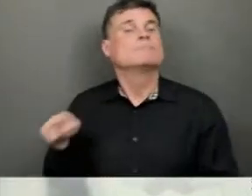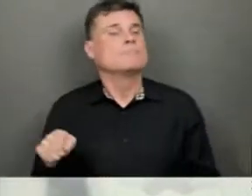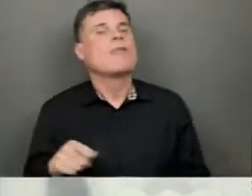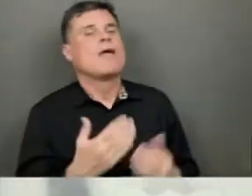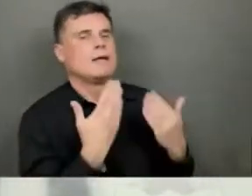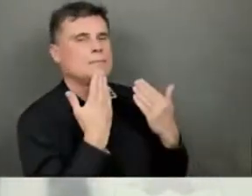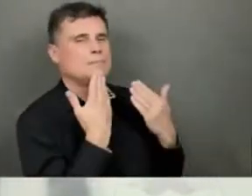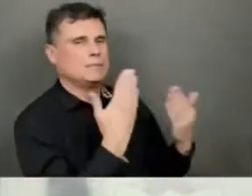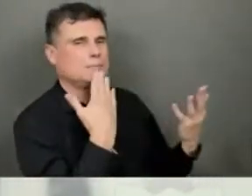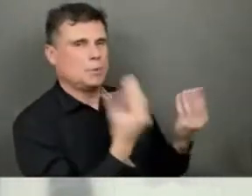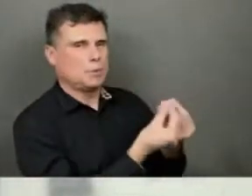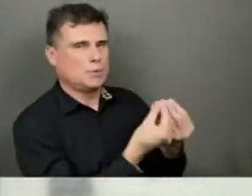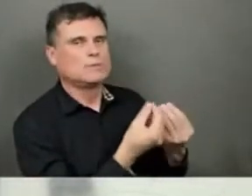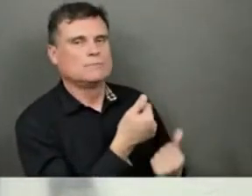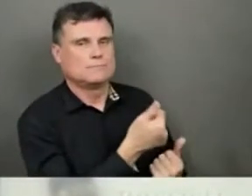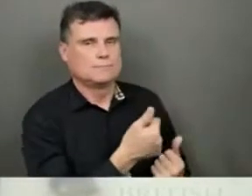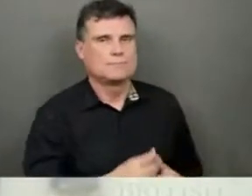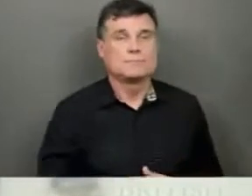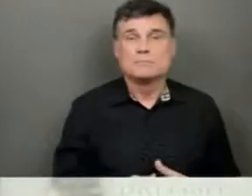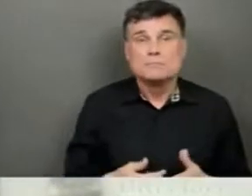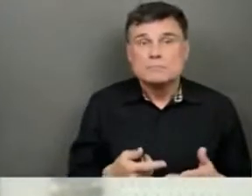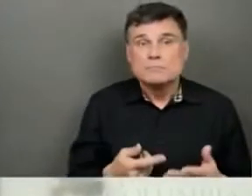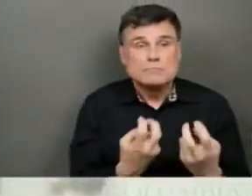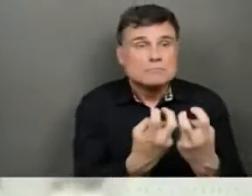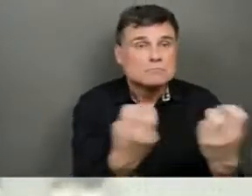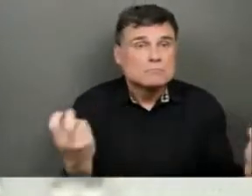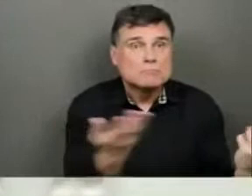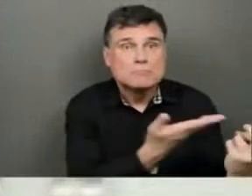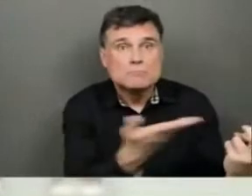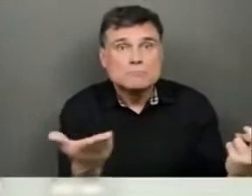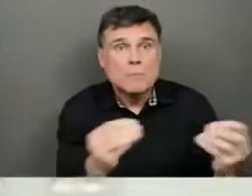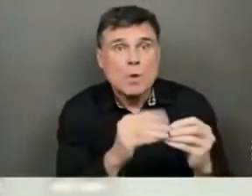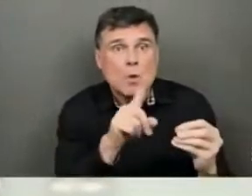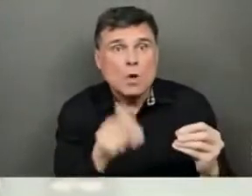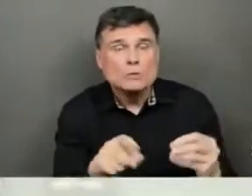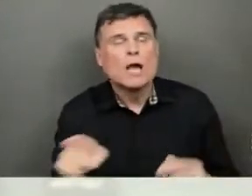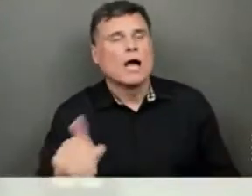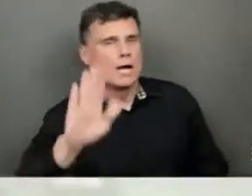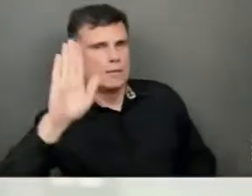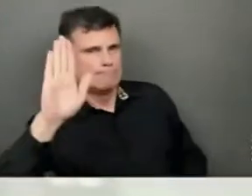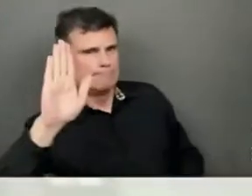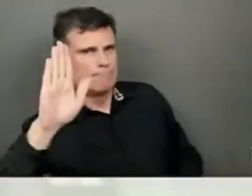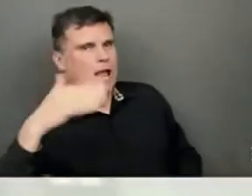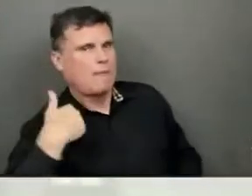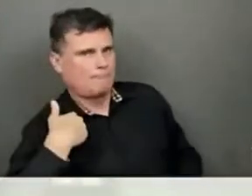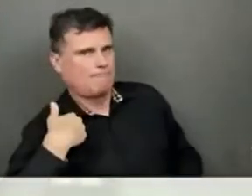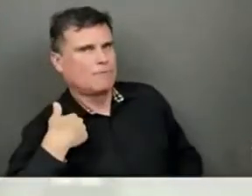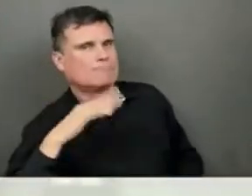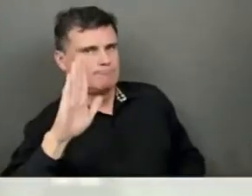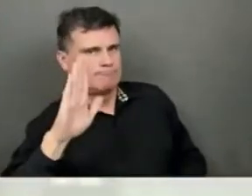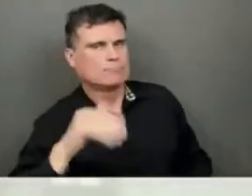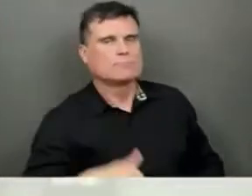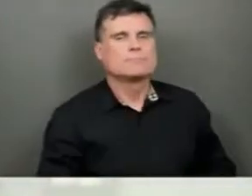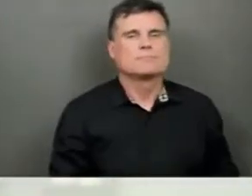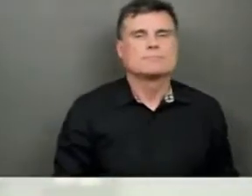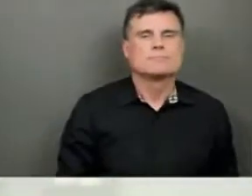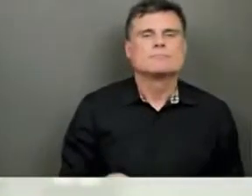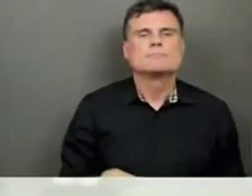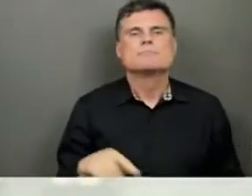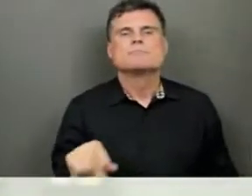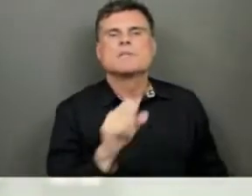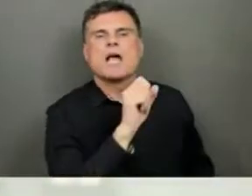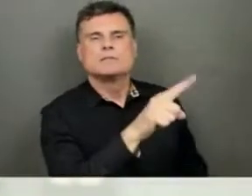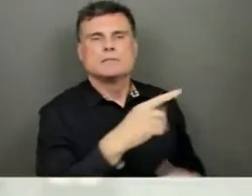Any other questions on the room? Please go ahead. Francis from Vancouver Southern Province. Minister Dix, if you don't mind,